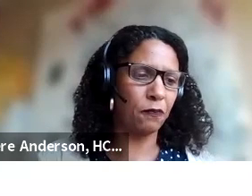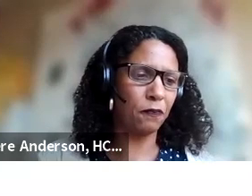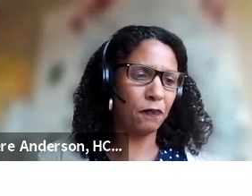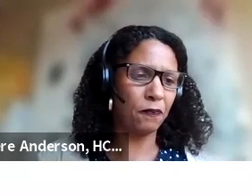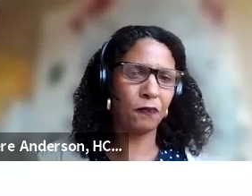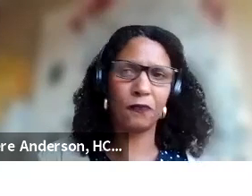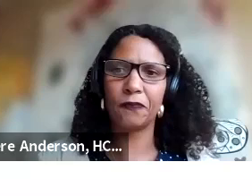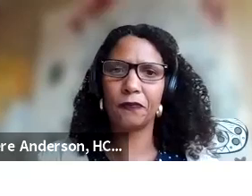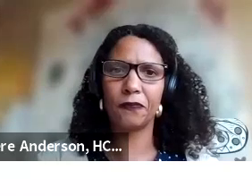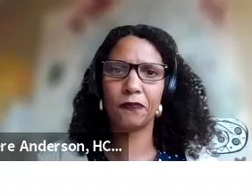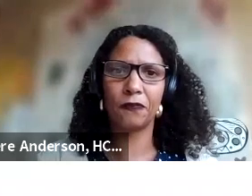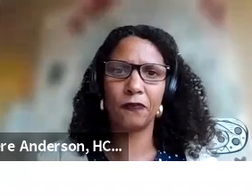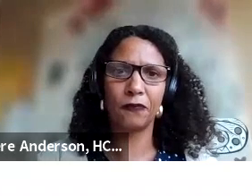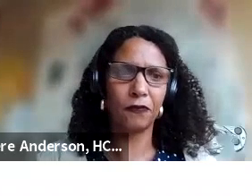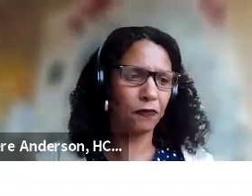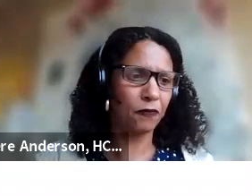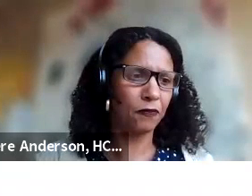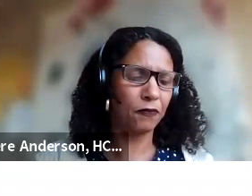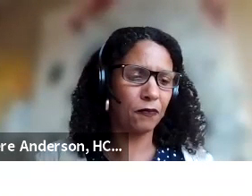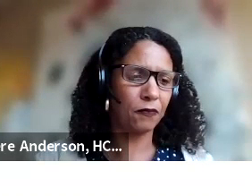Thank you.